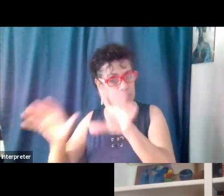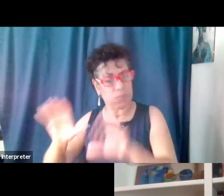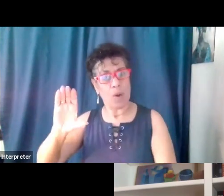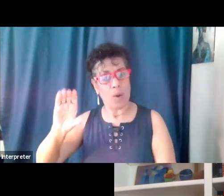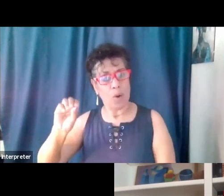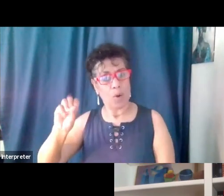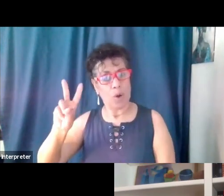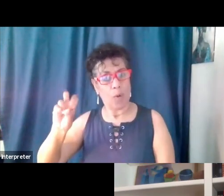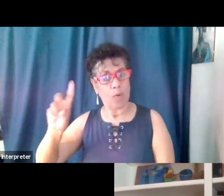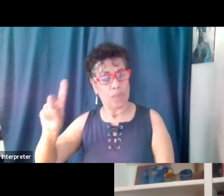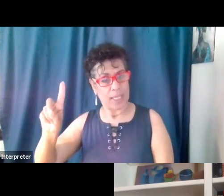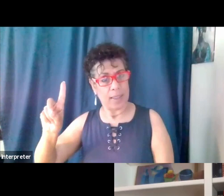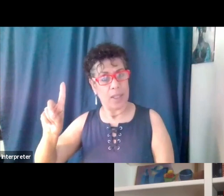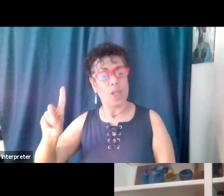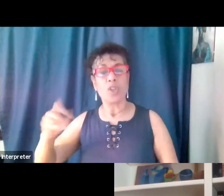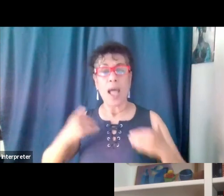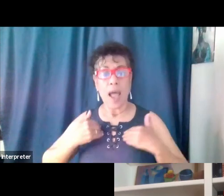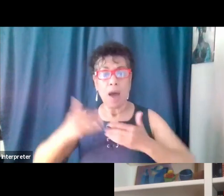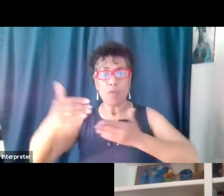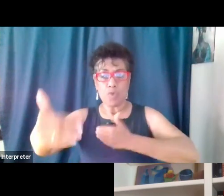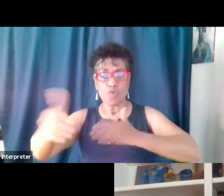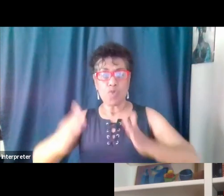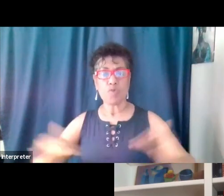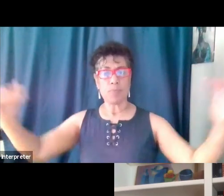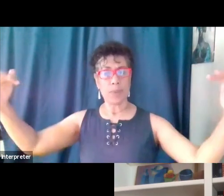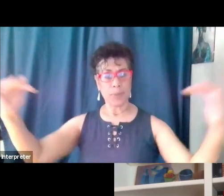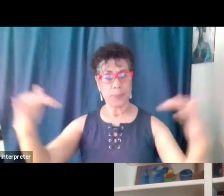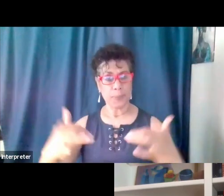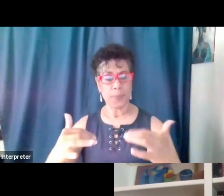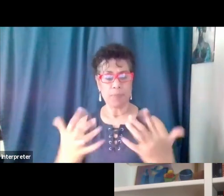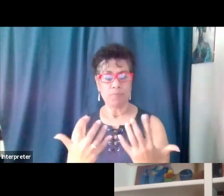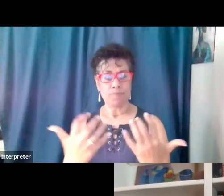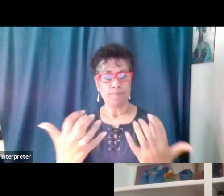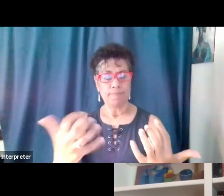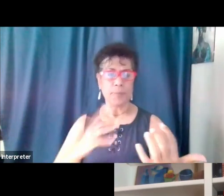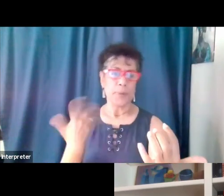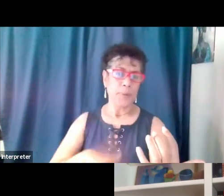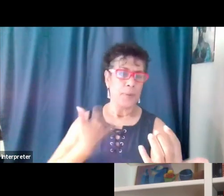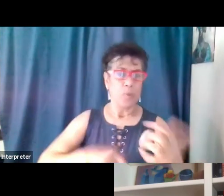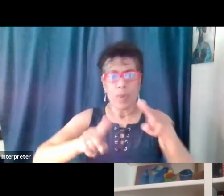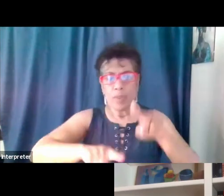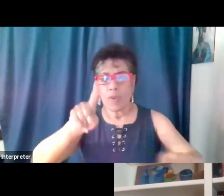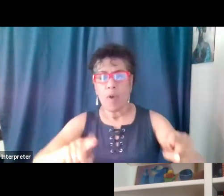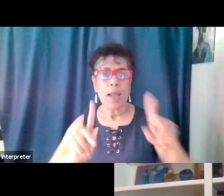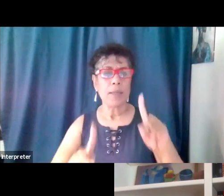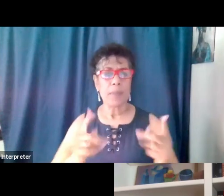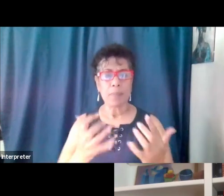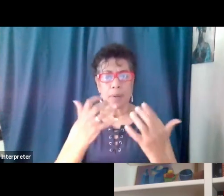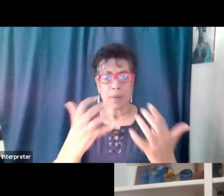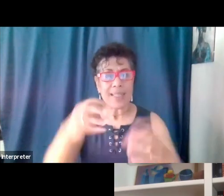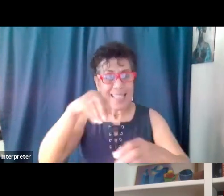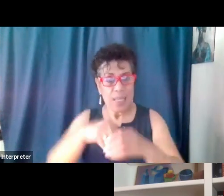bring people together in a room is very meaningful, particularly with rich variety, this integrated